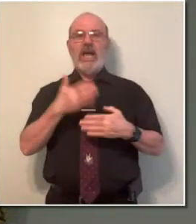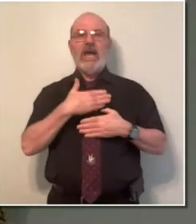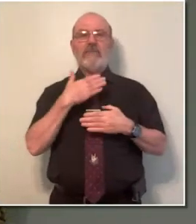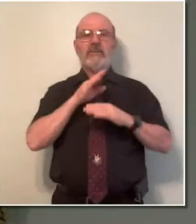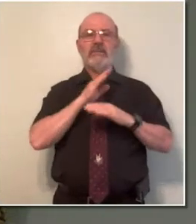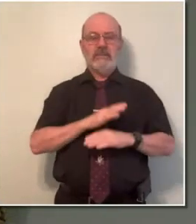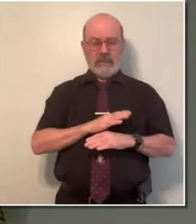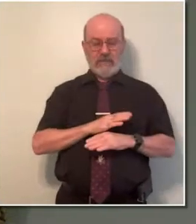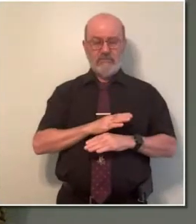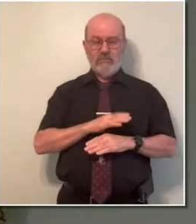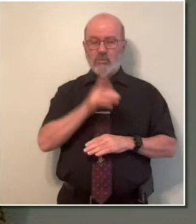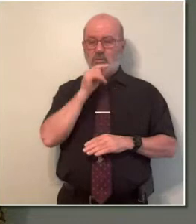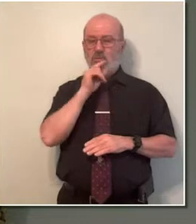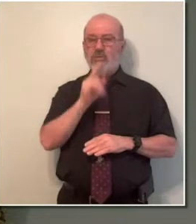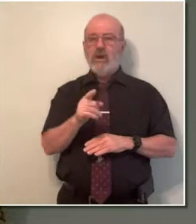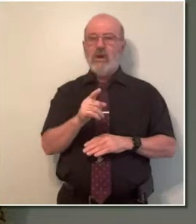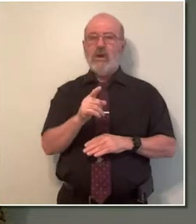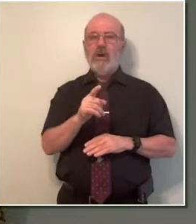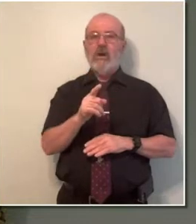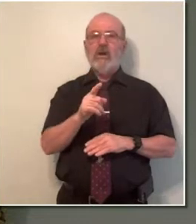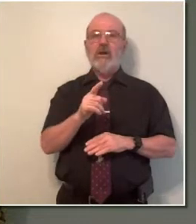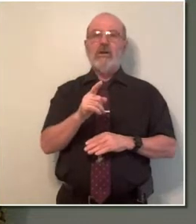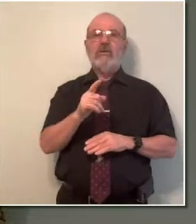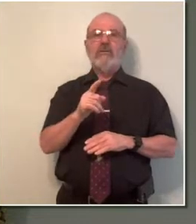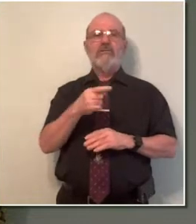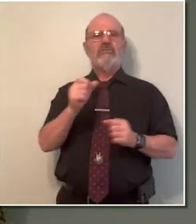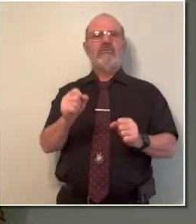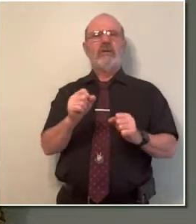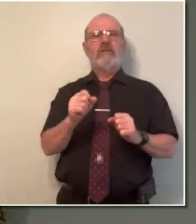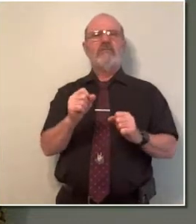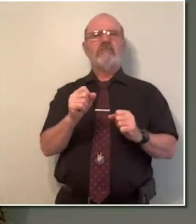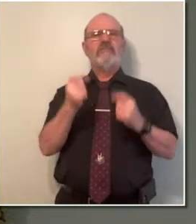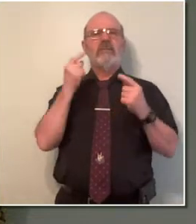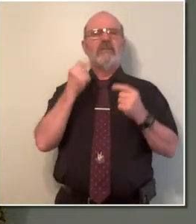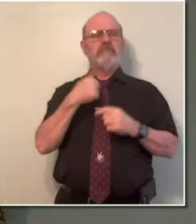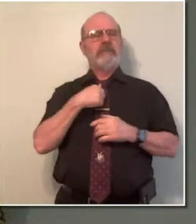with who you are. Have you ever thought, man, I wish